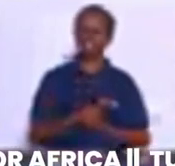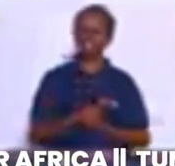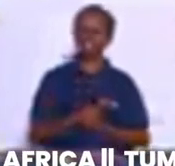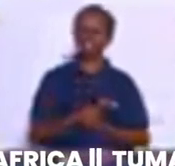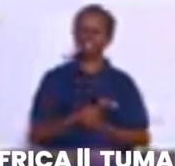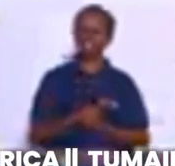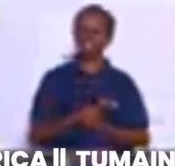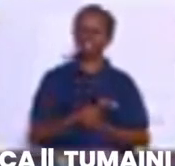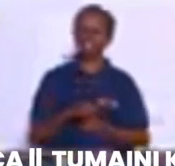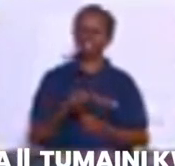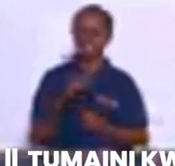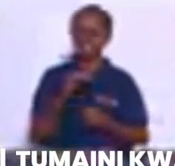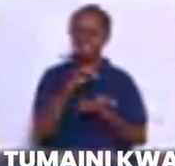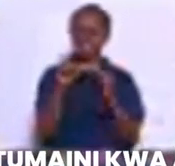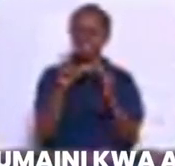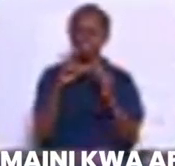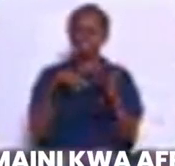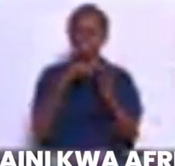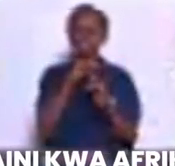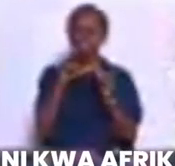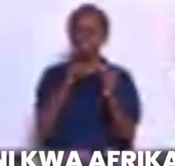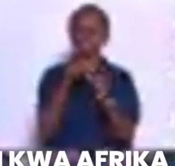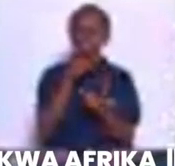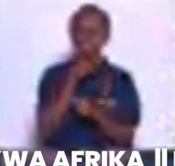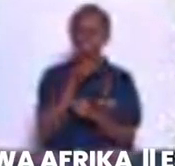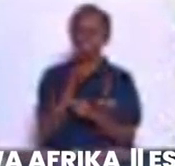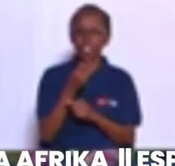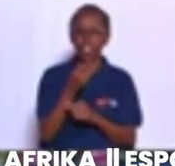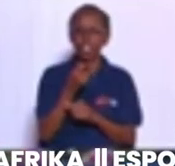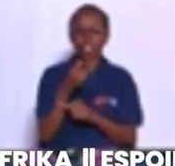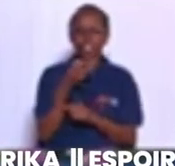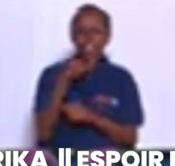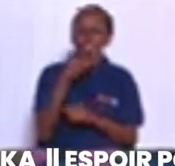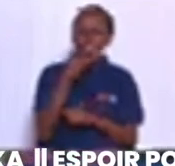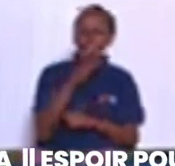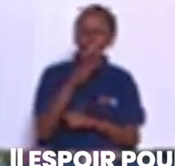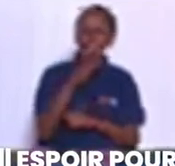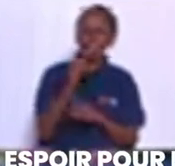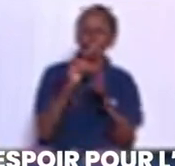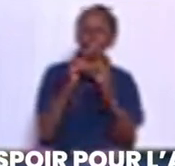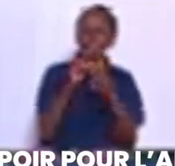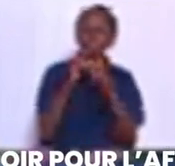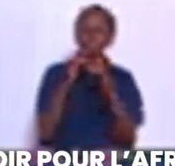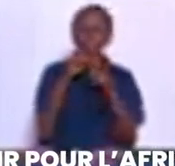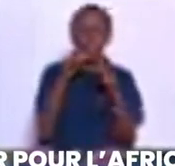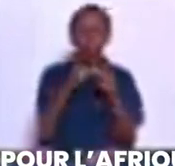You say, but Pastor, what about men? Men talk when they have something to say.